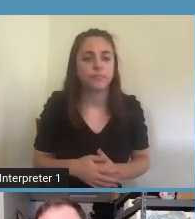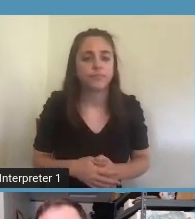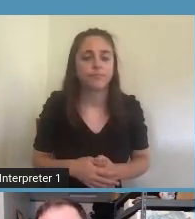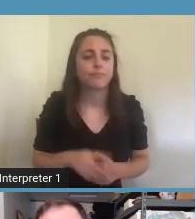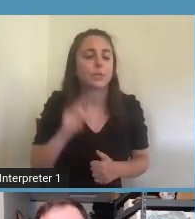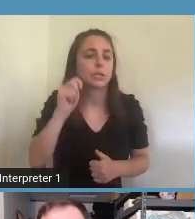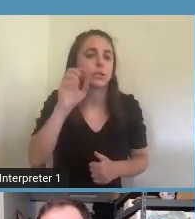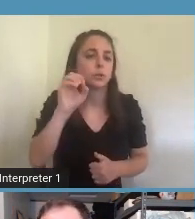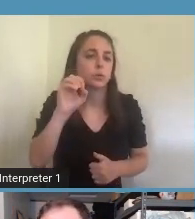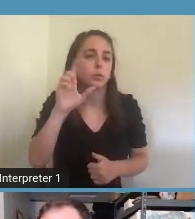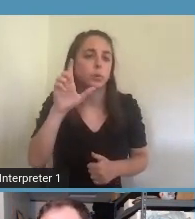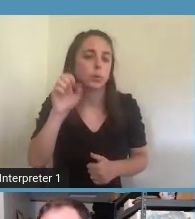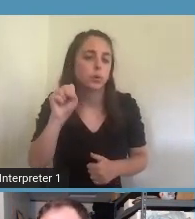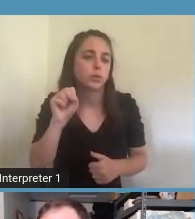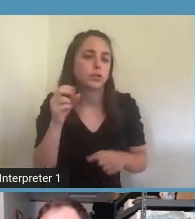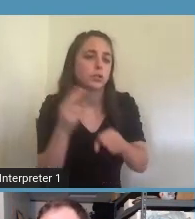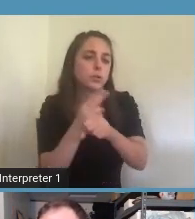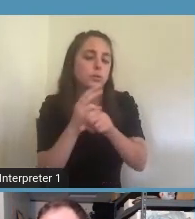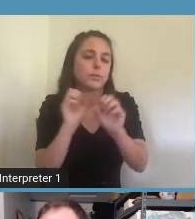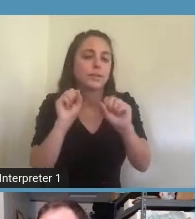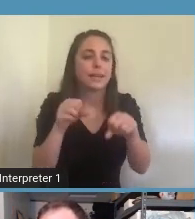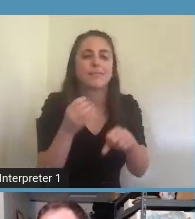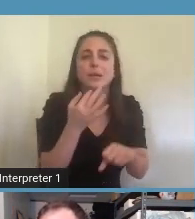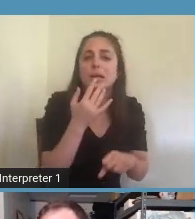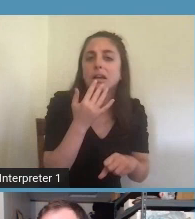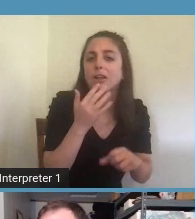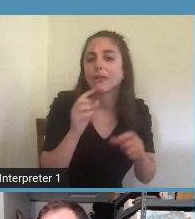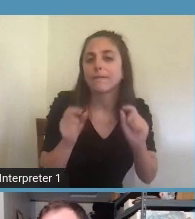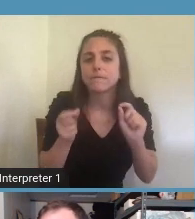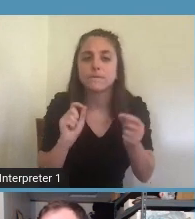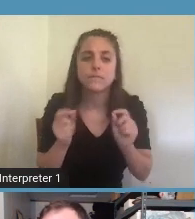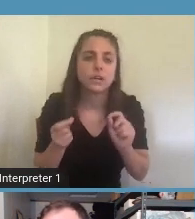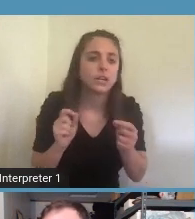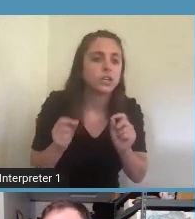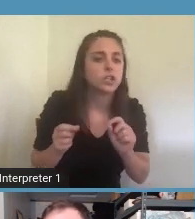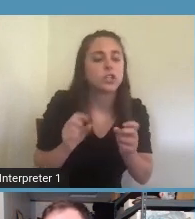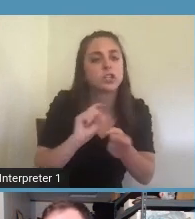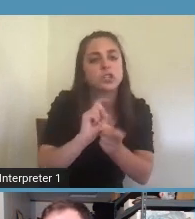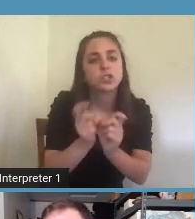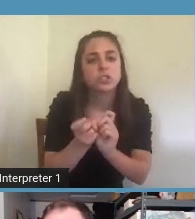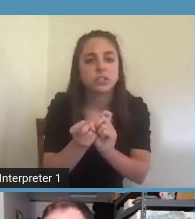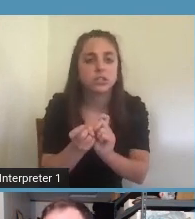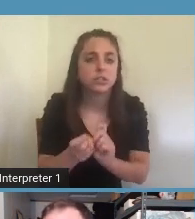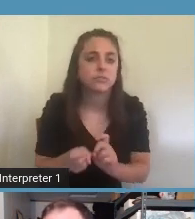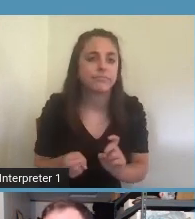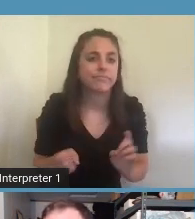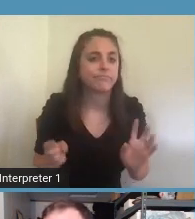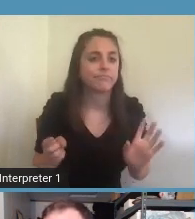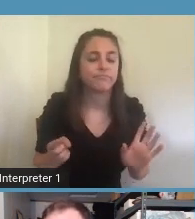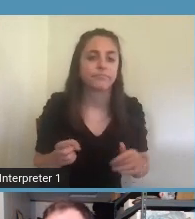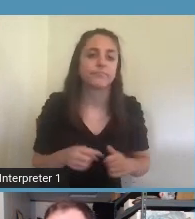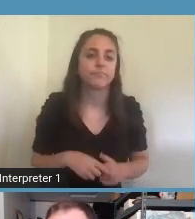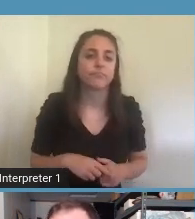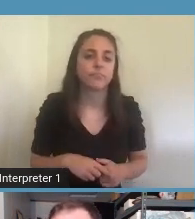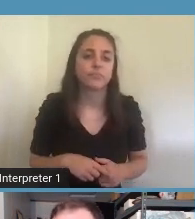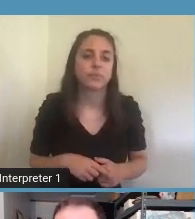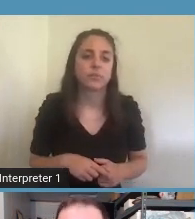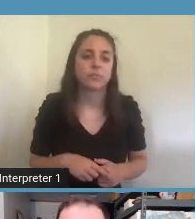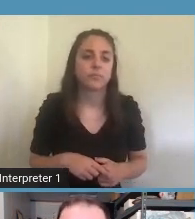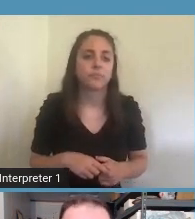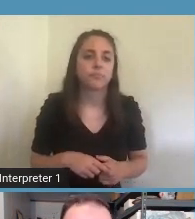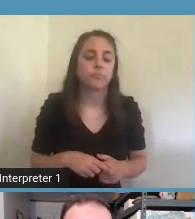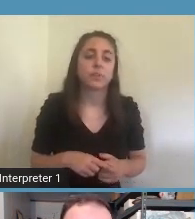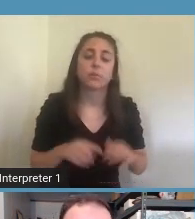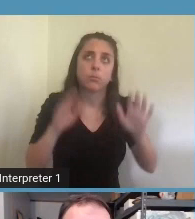tools to use. Color correction, if you need to, change anything. It's